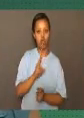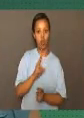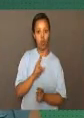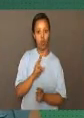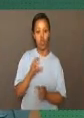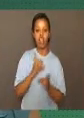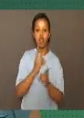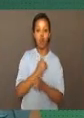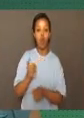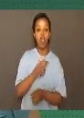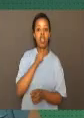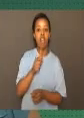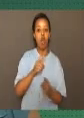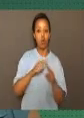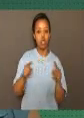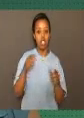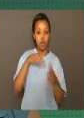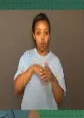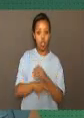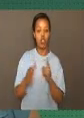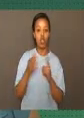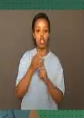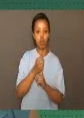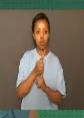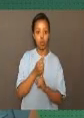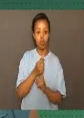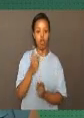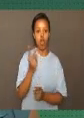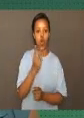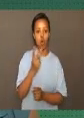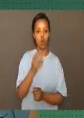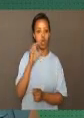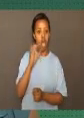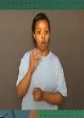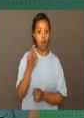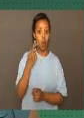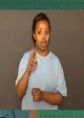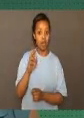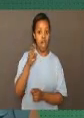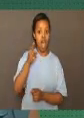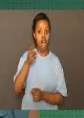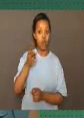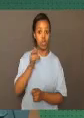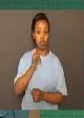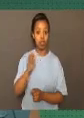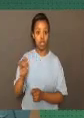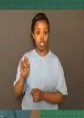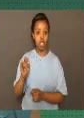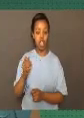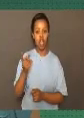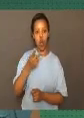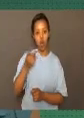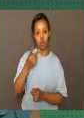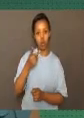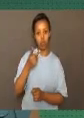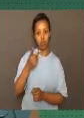Inorganic molecules contain either carbon or hydrogen or